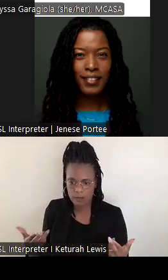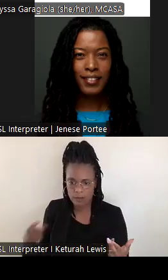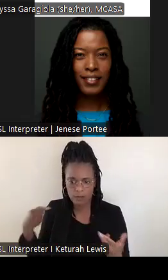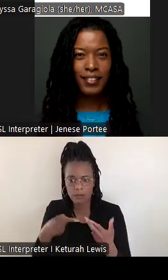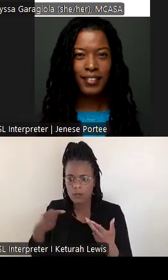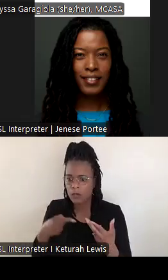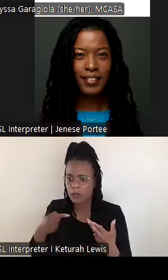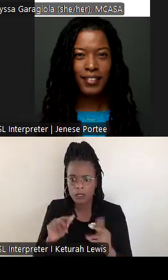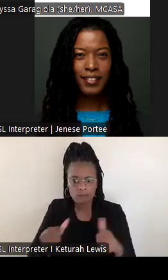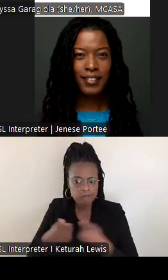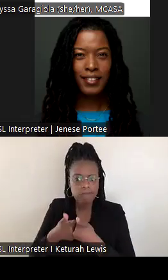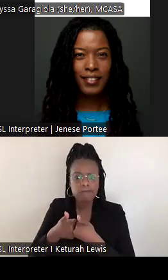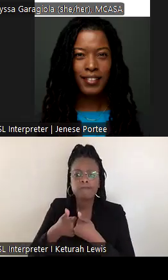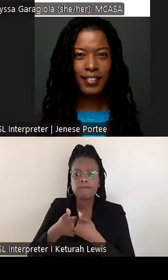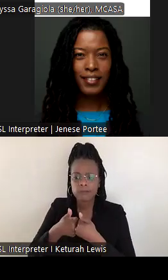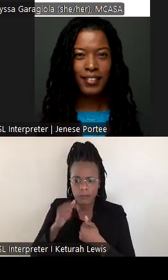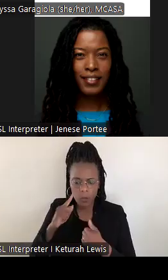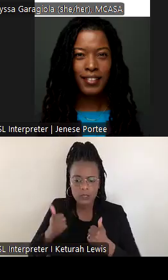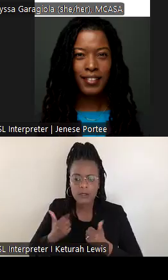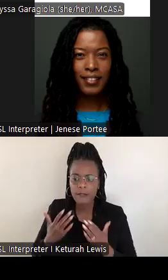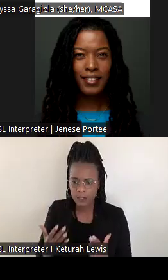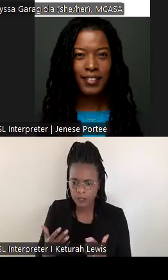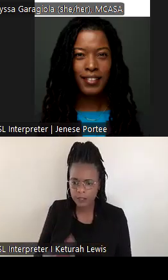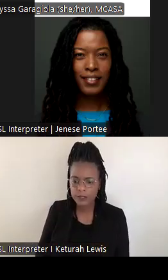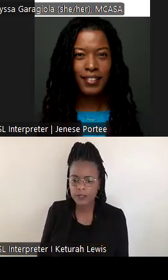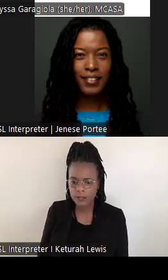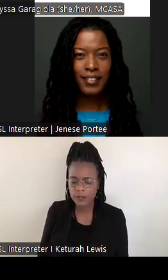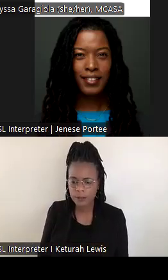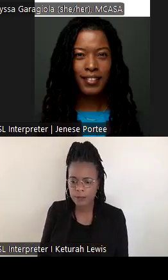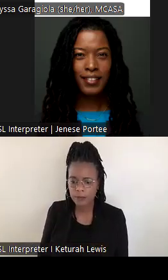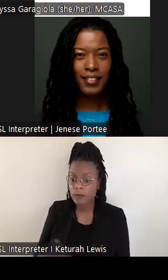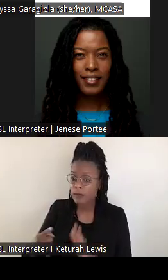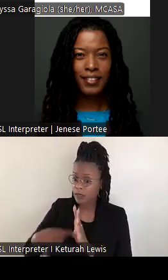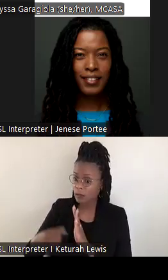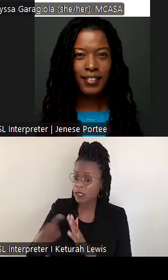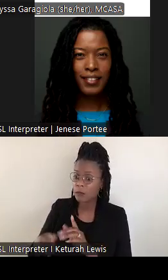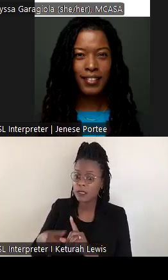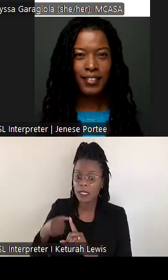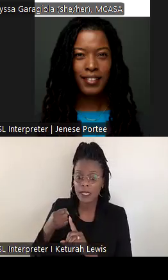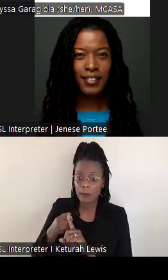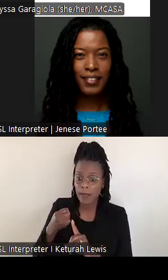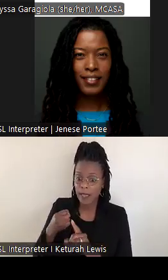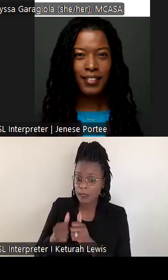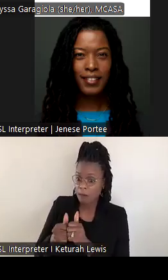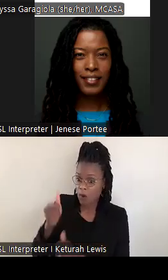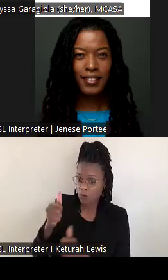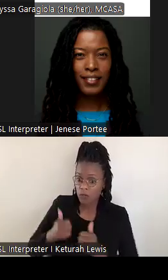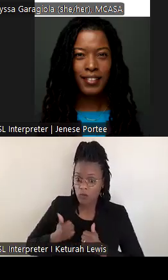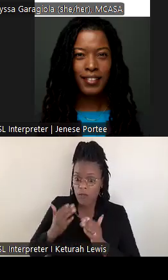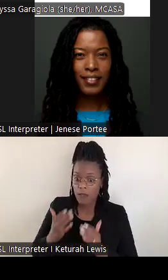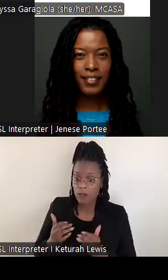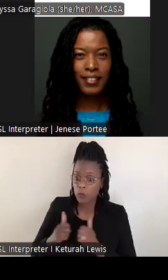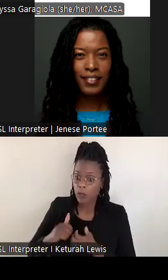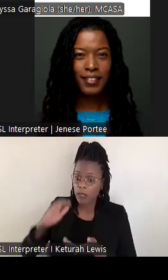really, really challenging for survivors, and sometimes this impacted most survivors that had low income or less